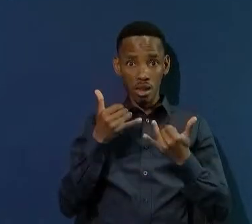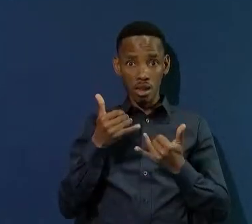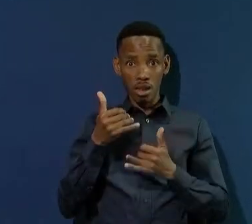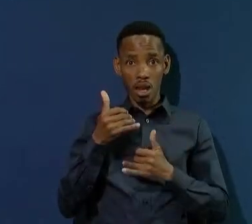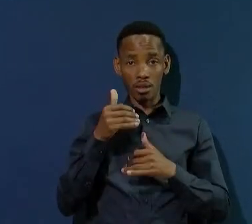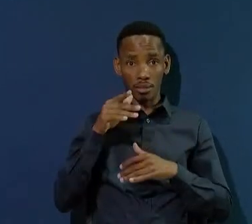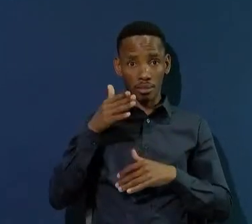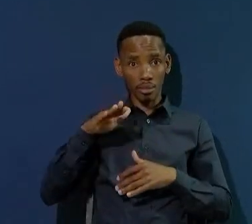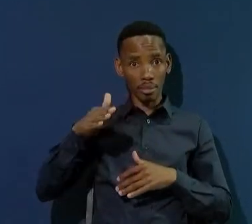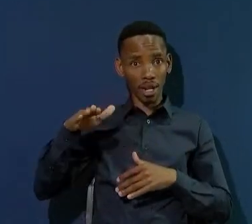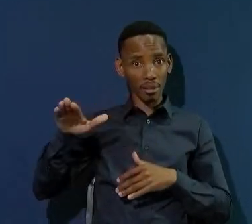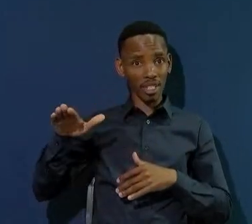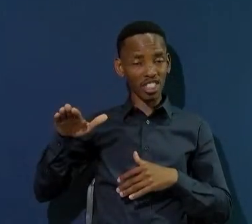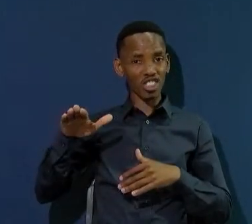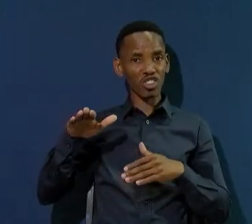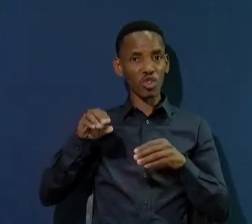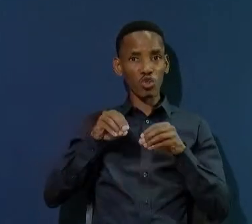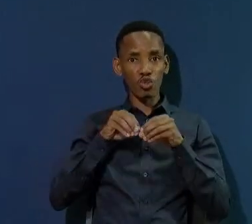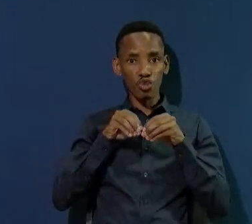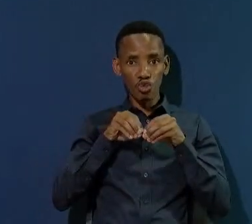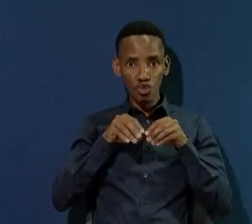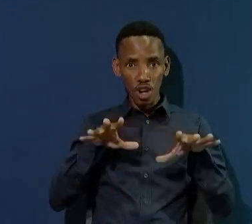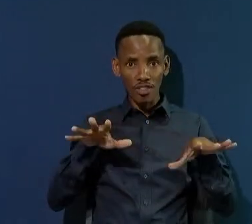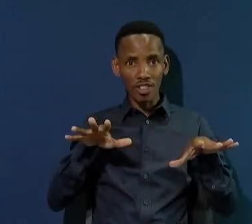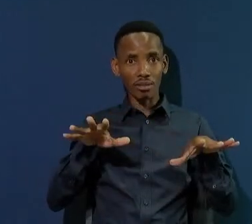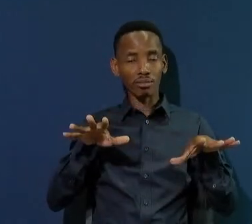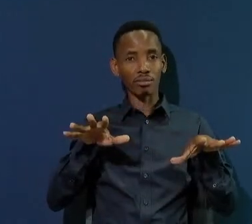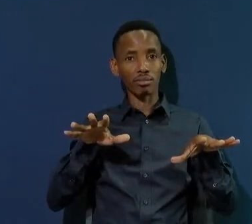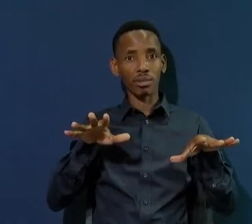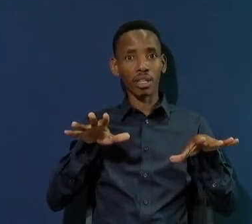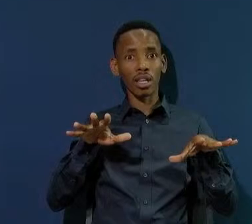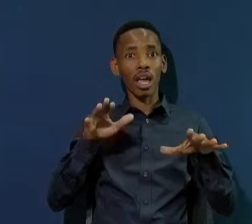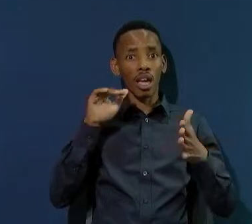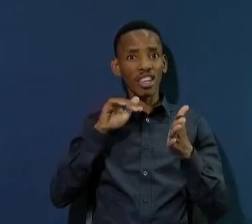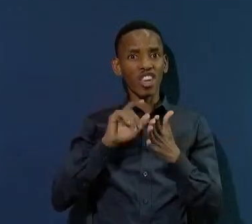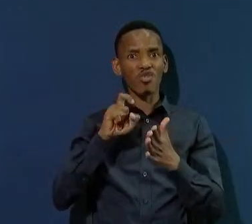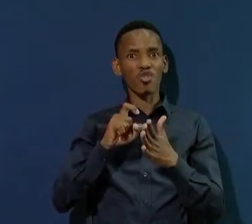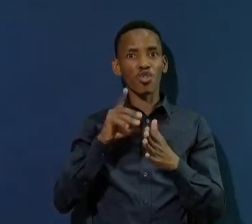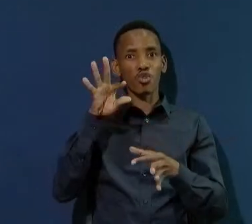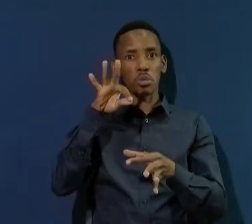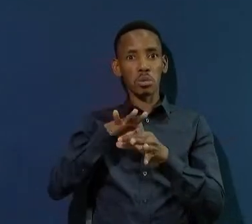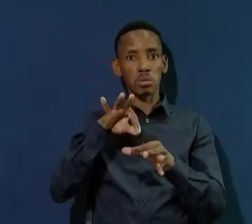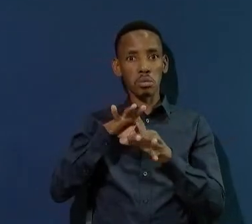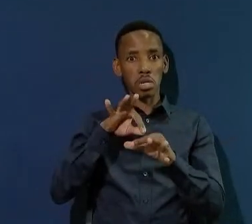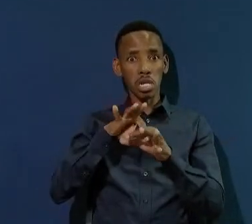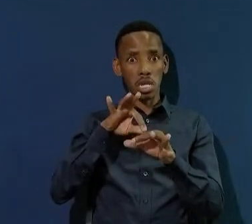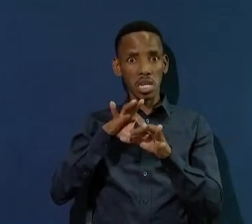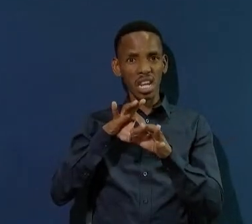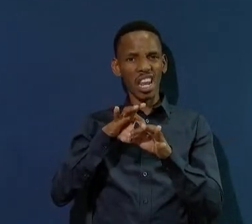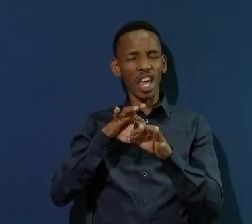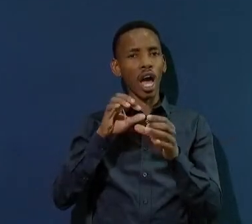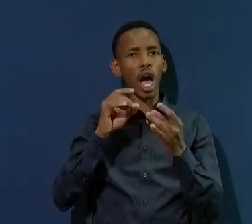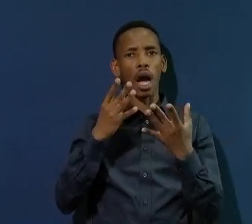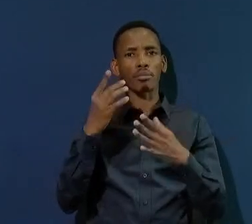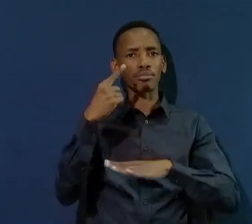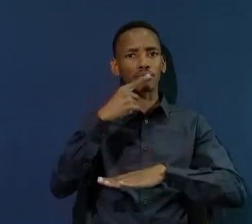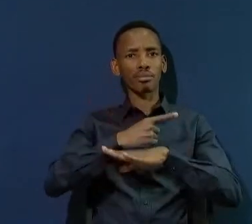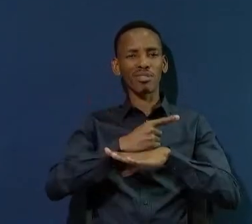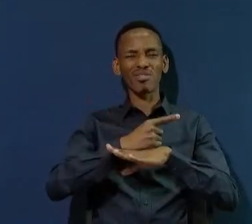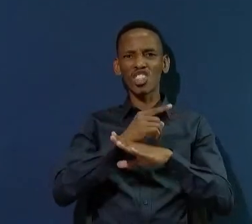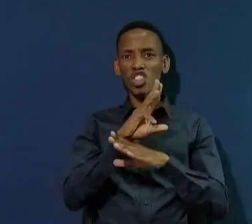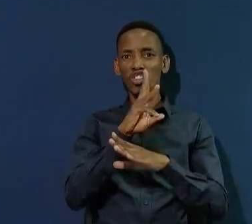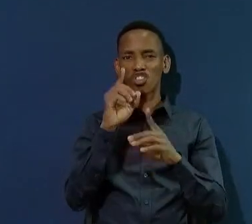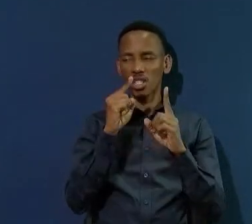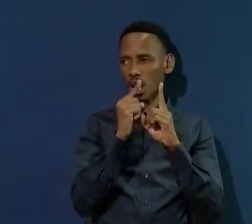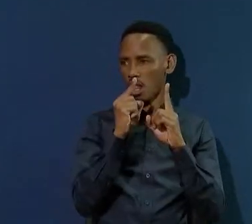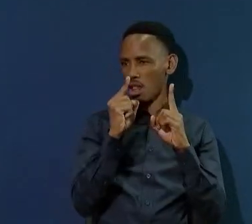we have to have held elections within 60 days. Ga re lebella se le gore tautona na se bua a supa